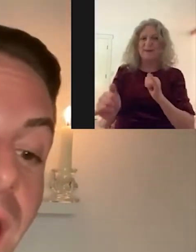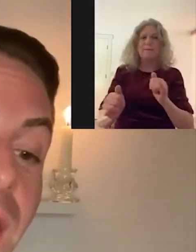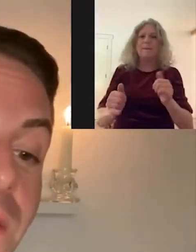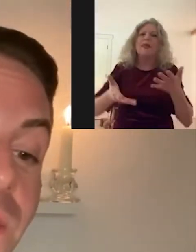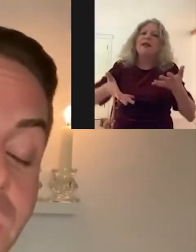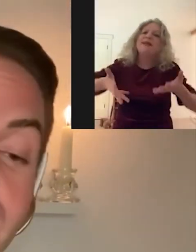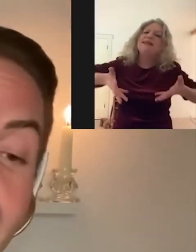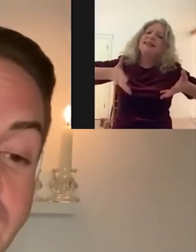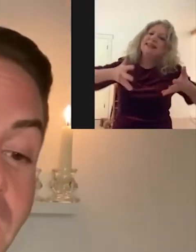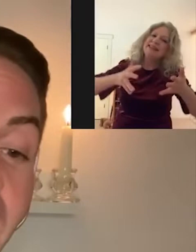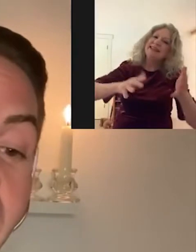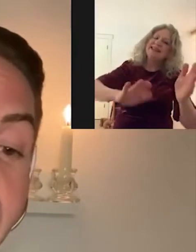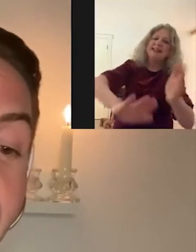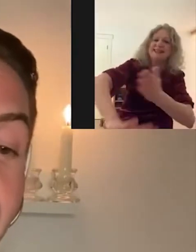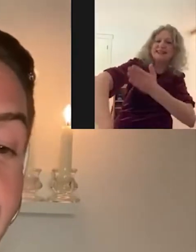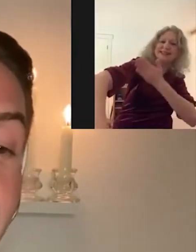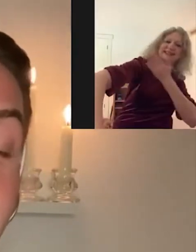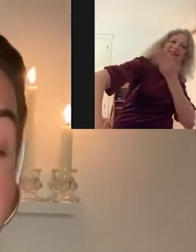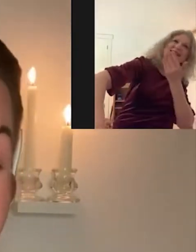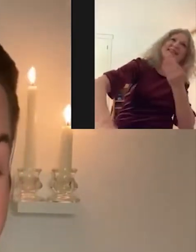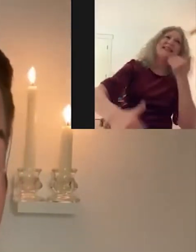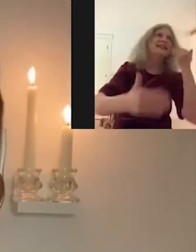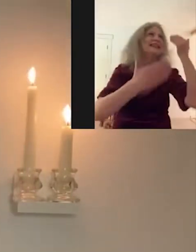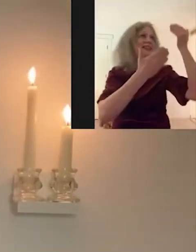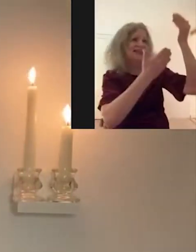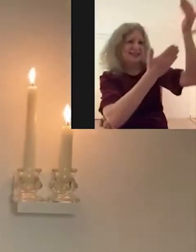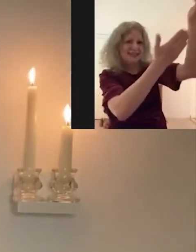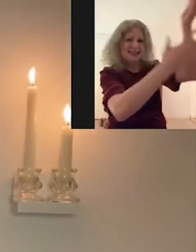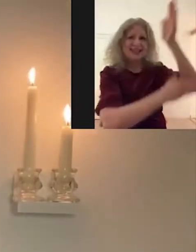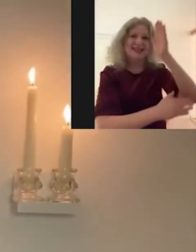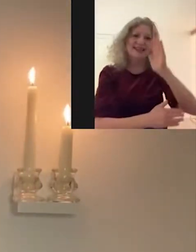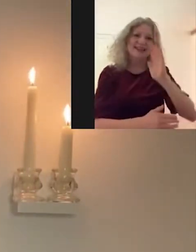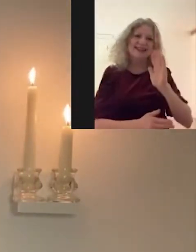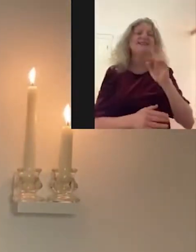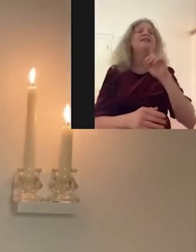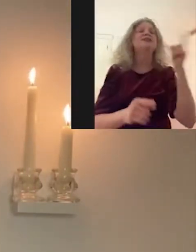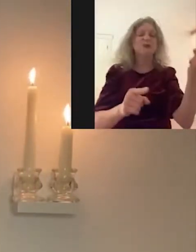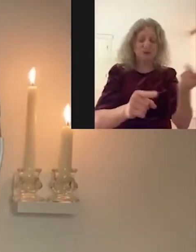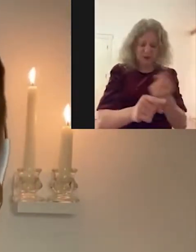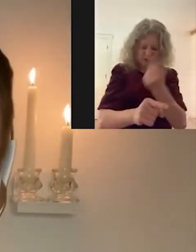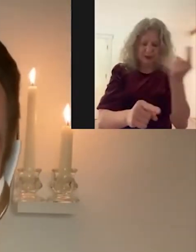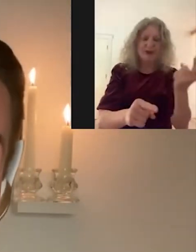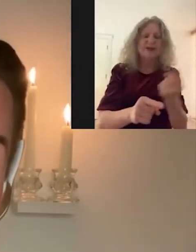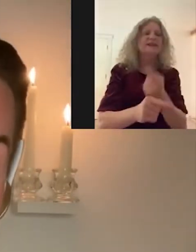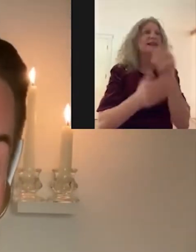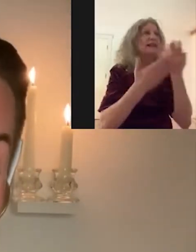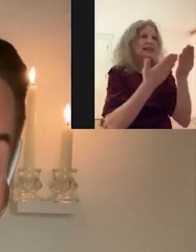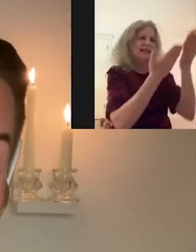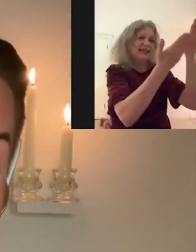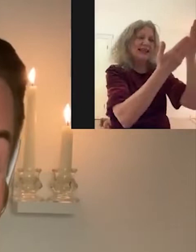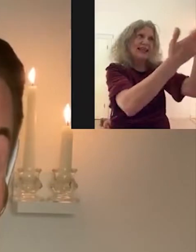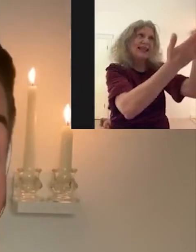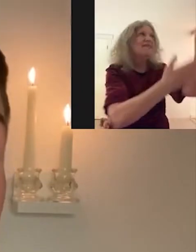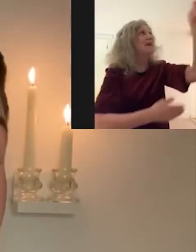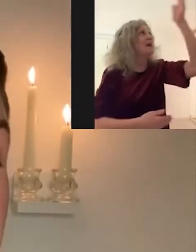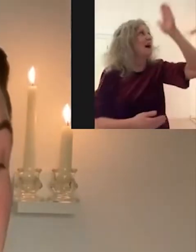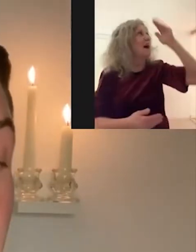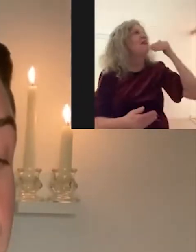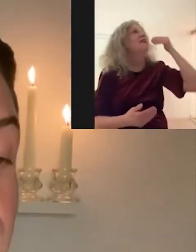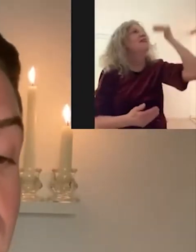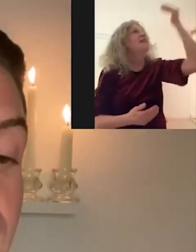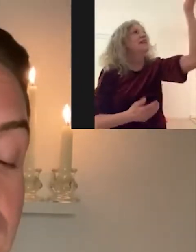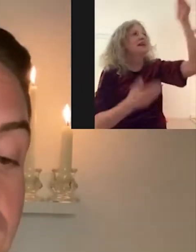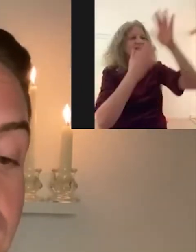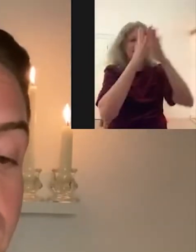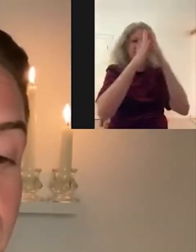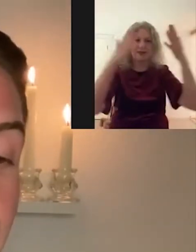our thanks to God. It is right to give God thanks and praise.